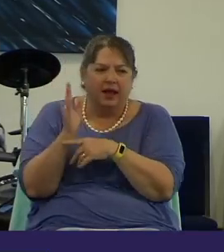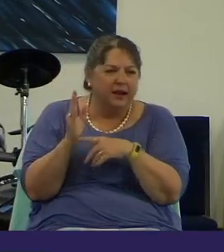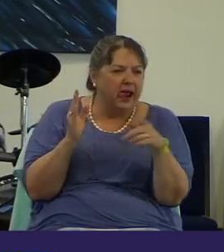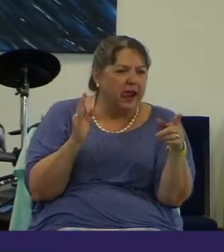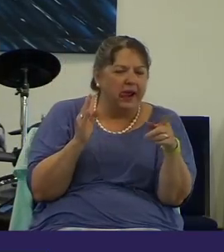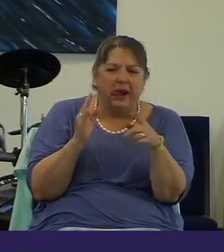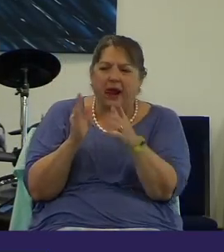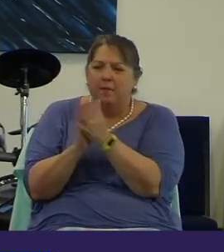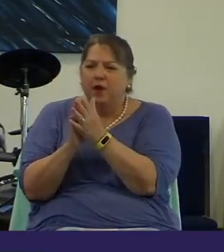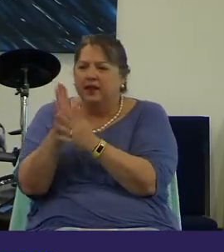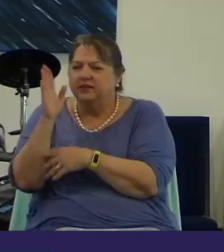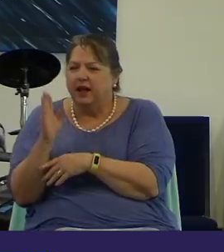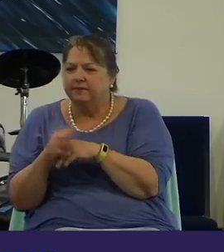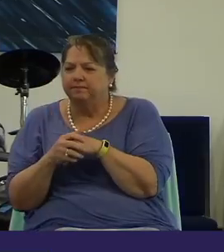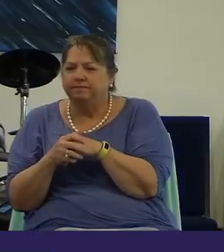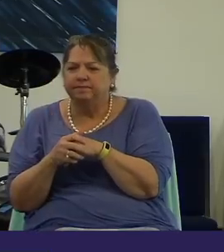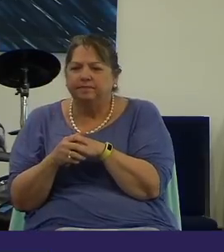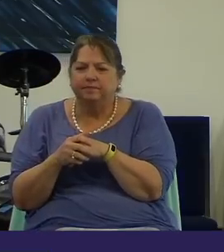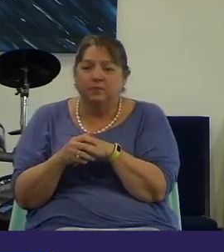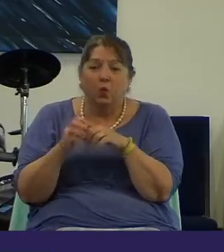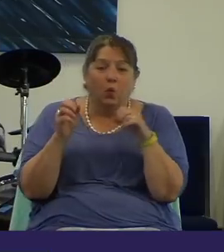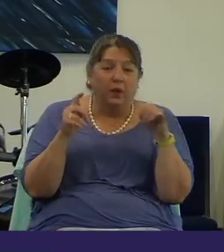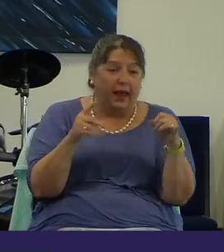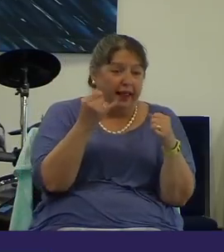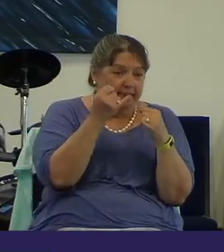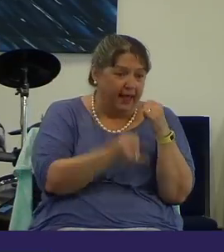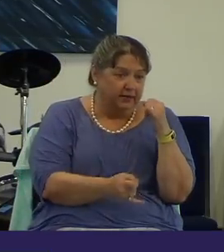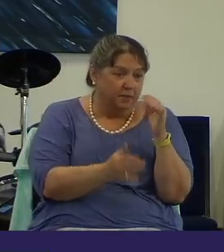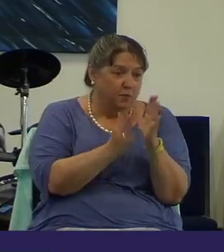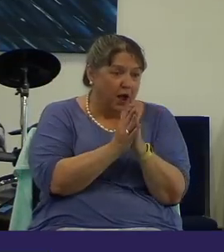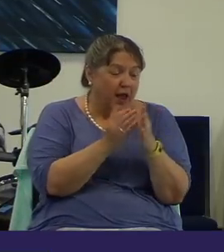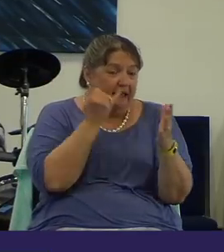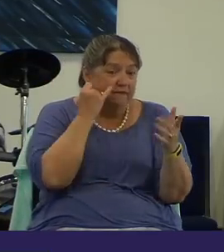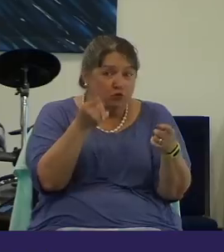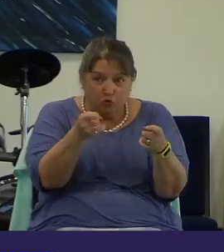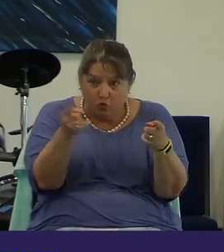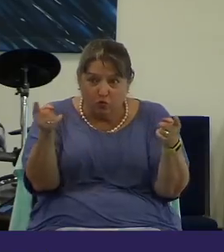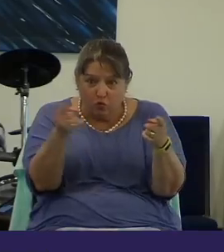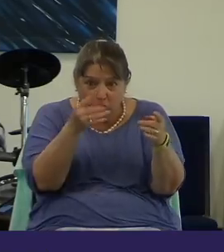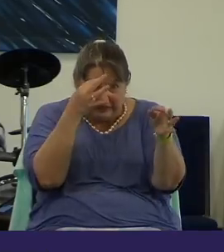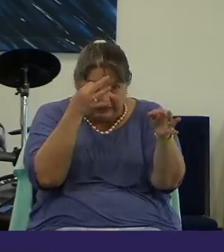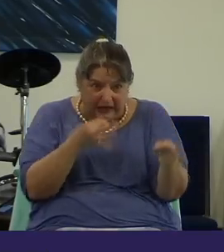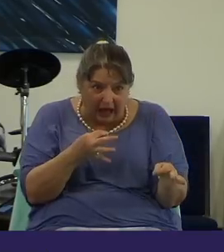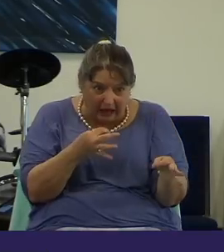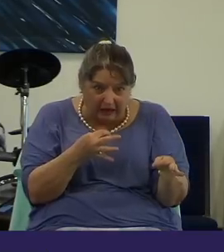God. Praise God. And I want to close with this prayer. If anyone would stand, if you feel